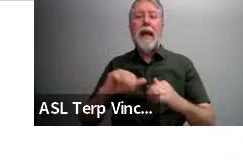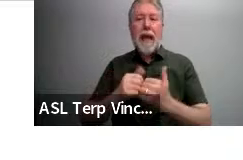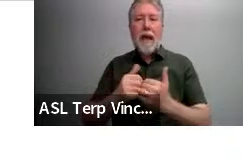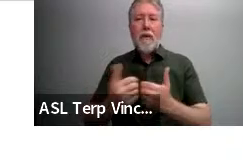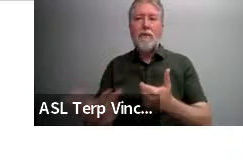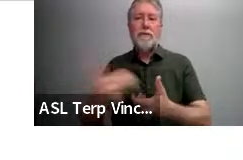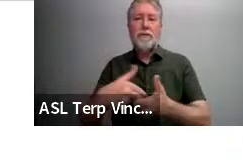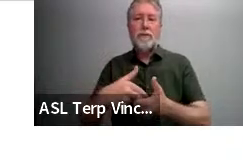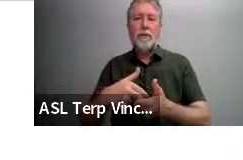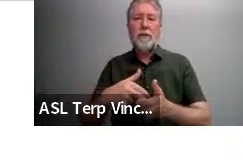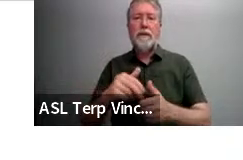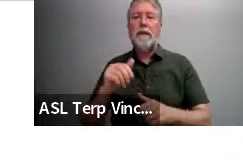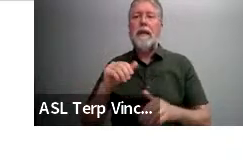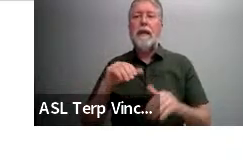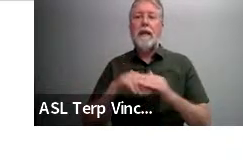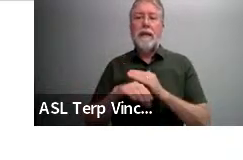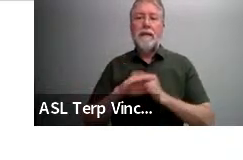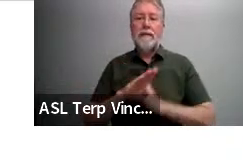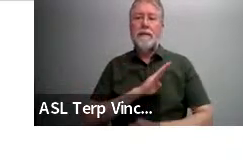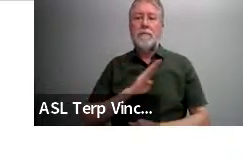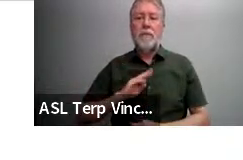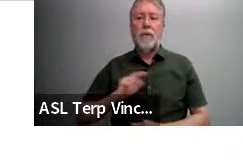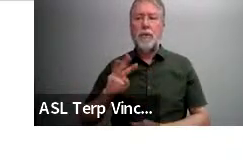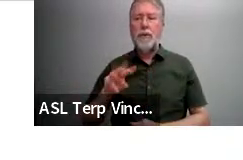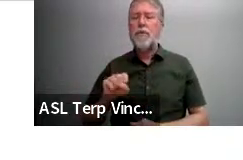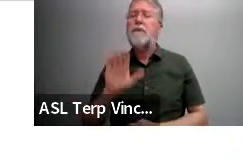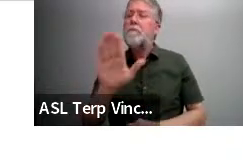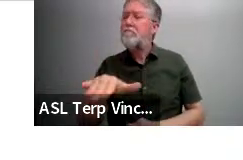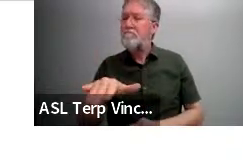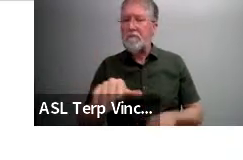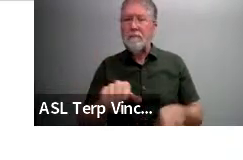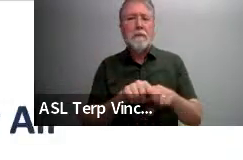easily found in our news tab on our website as well.